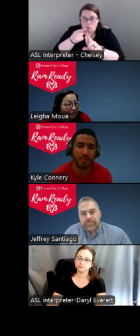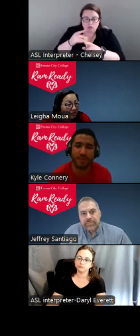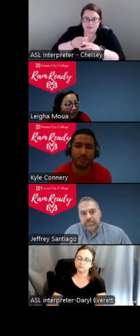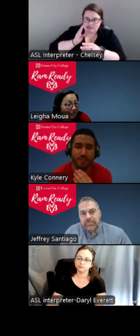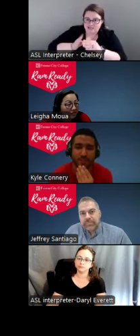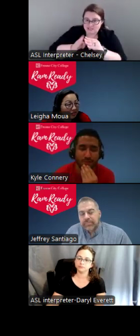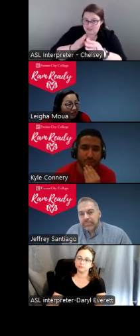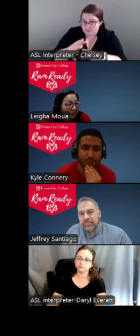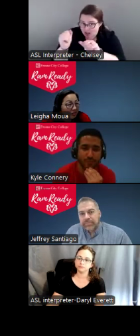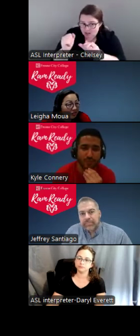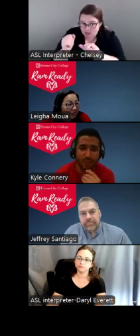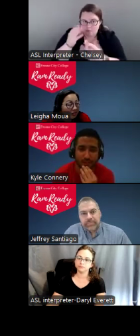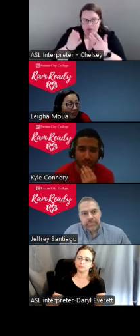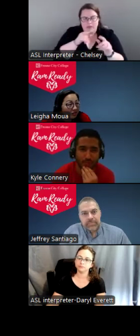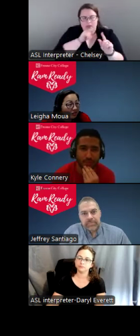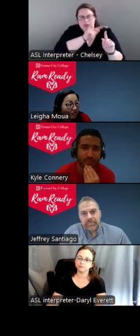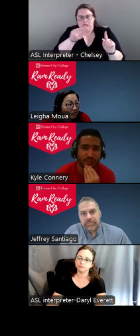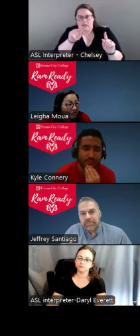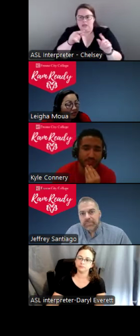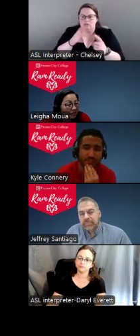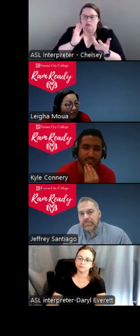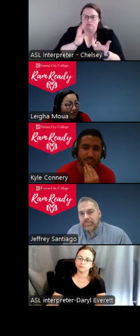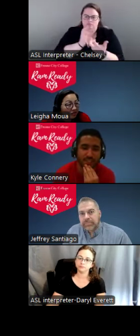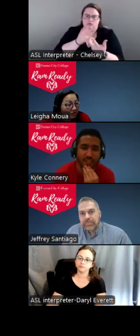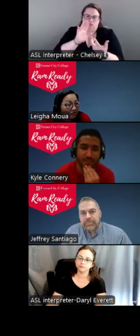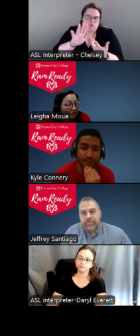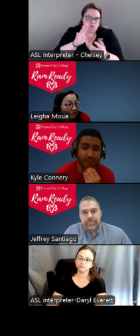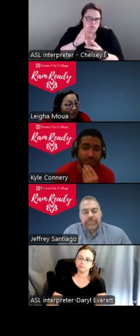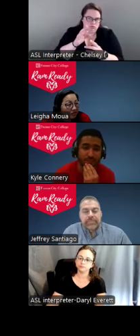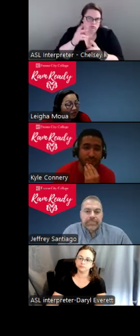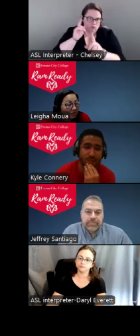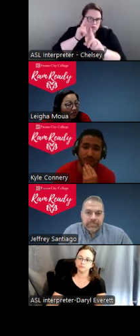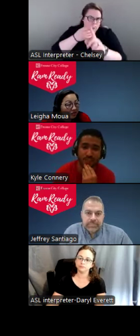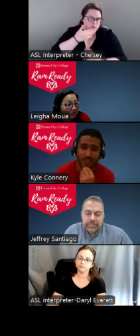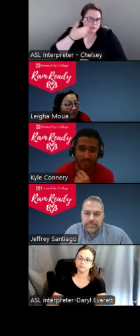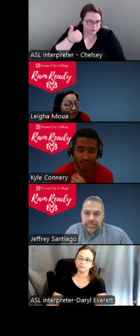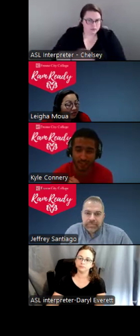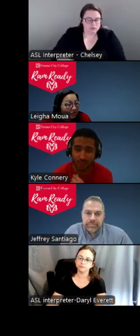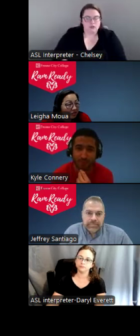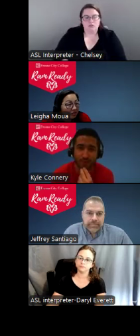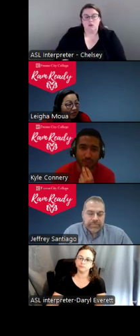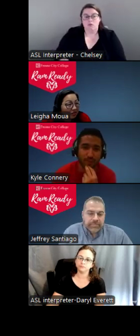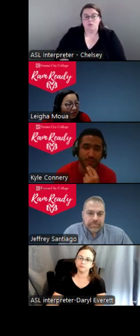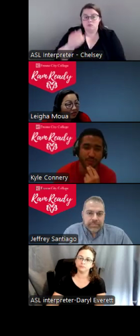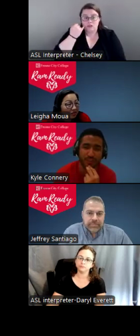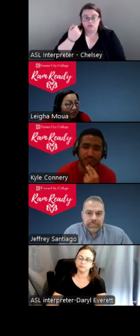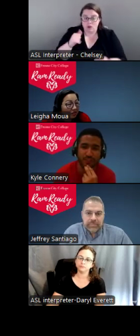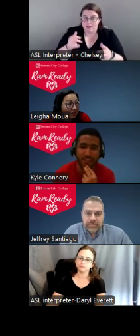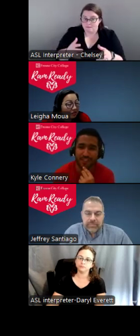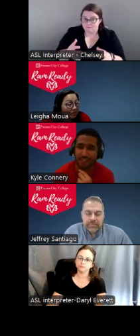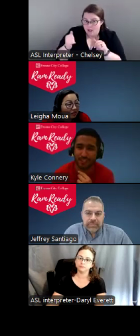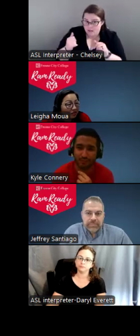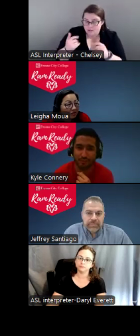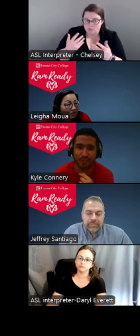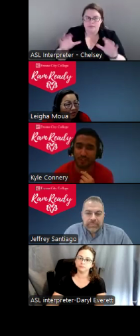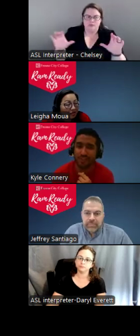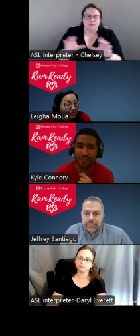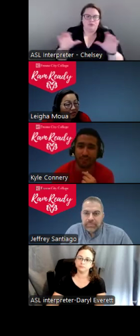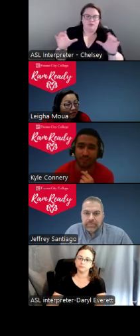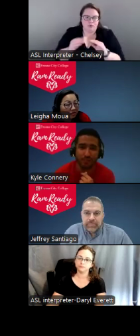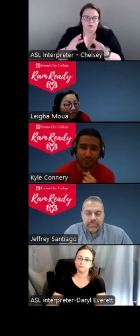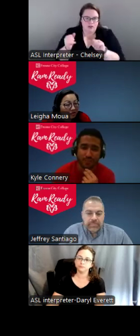be one that best suits you. So one of the main differences is that if you're looking for something quick, you may want to go with a certificate as it doesn't